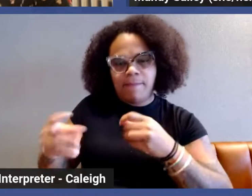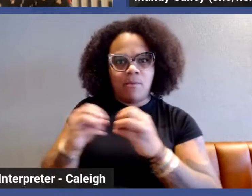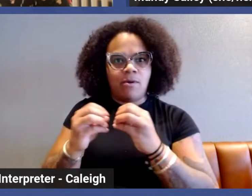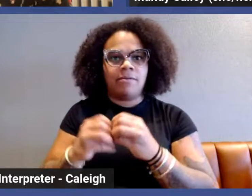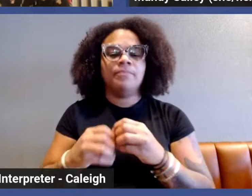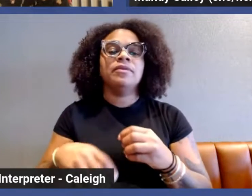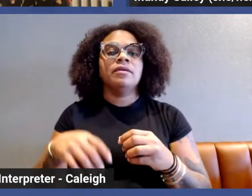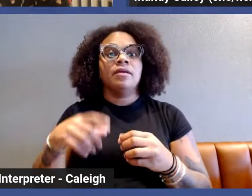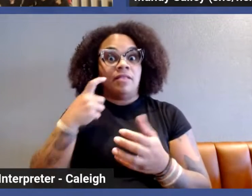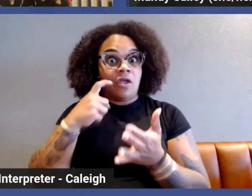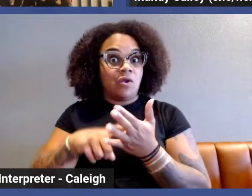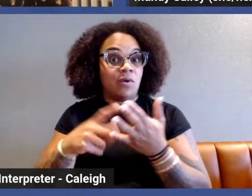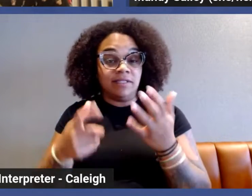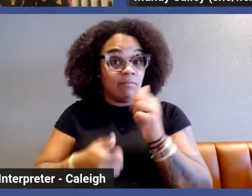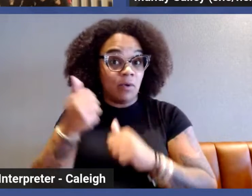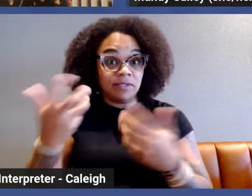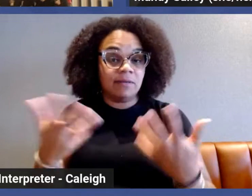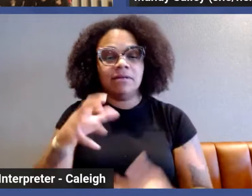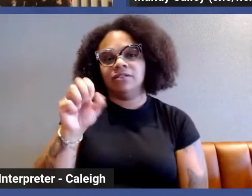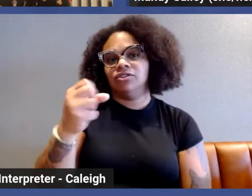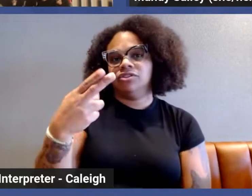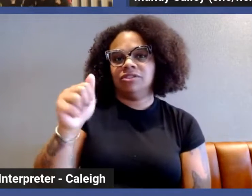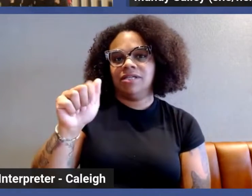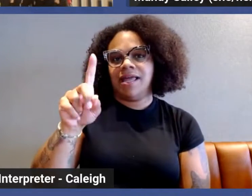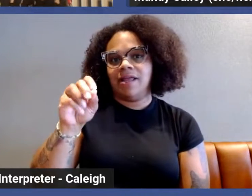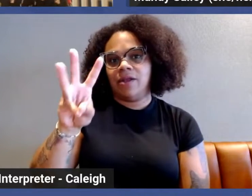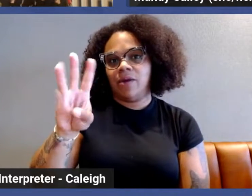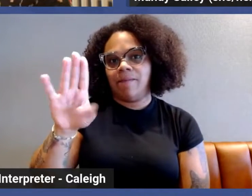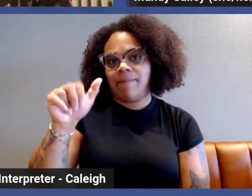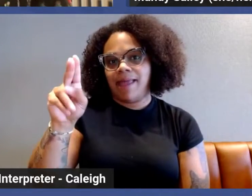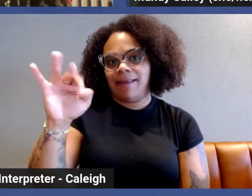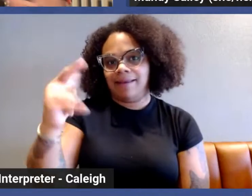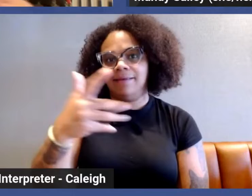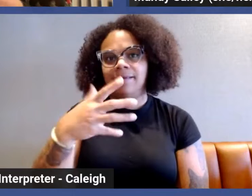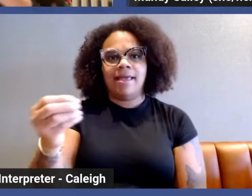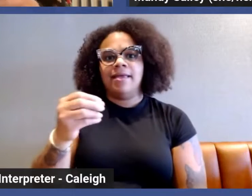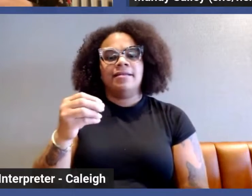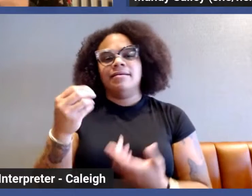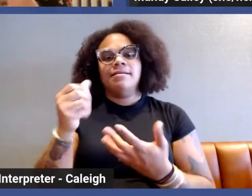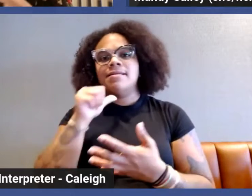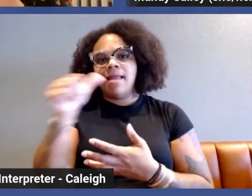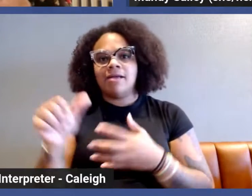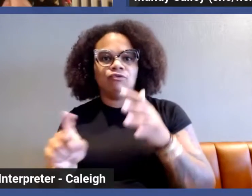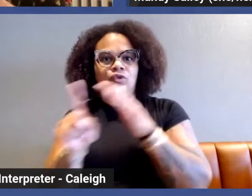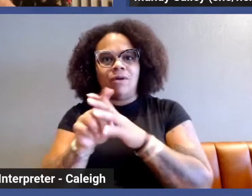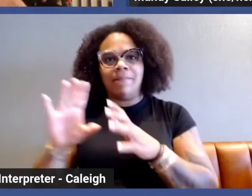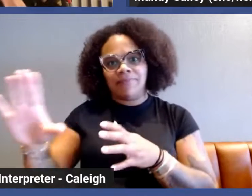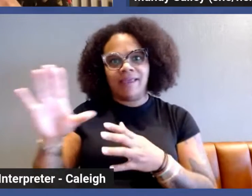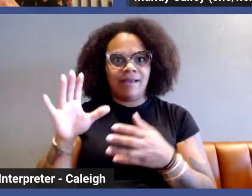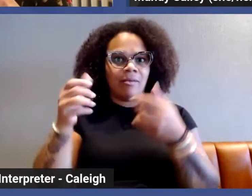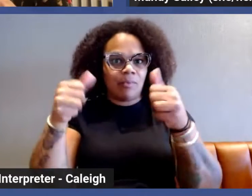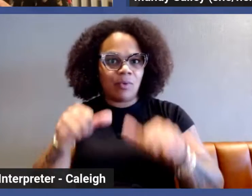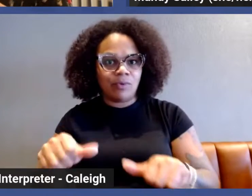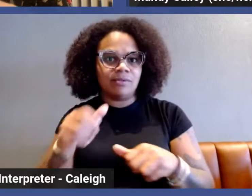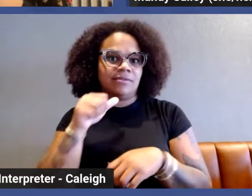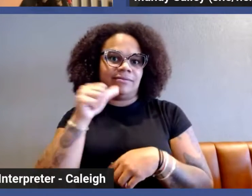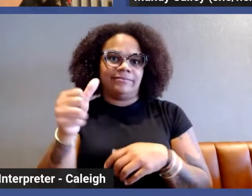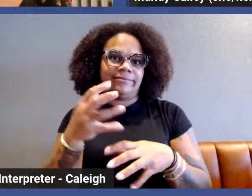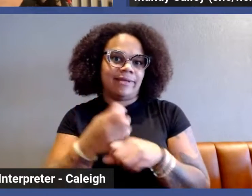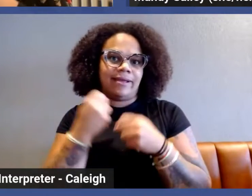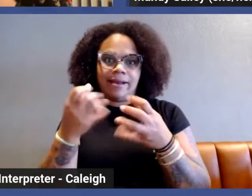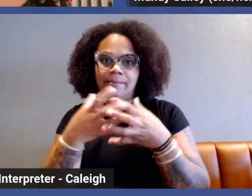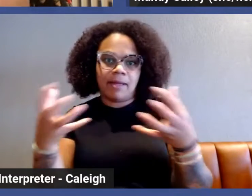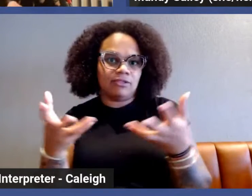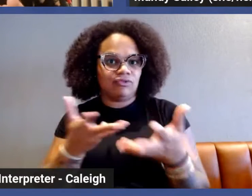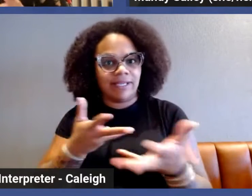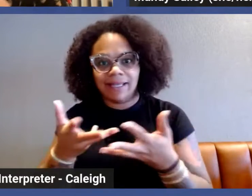shadow banning and sort of general deprioritization, not showing up, or things not getting as much as engagement as they usually